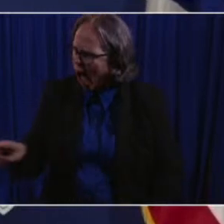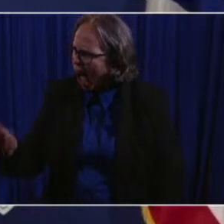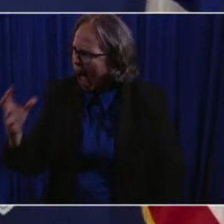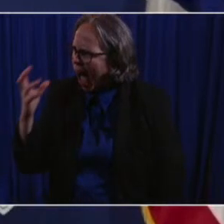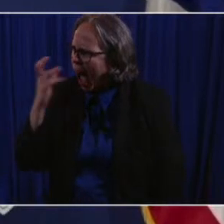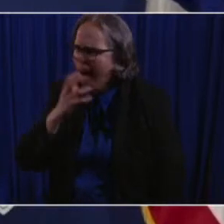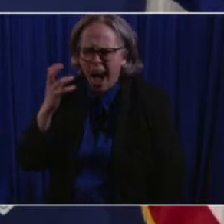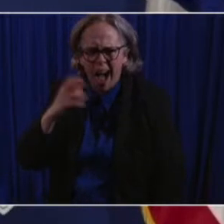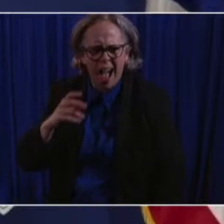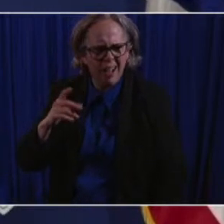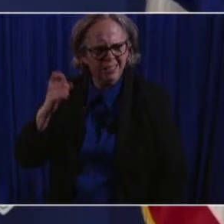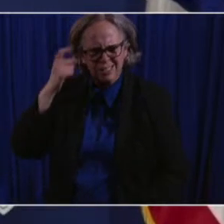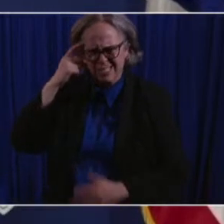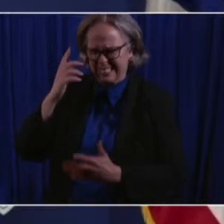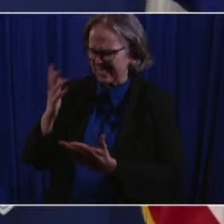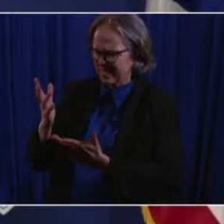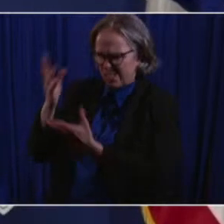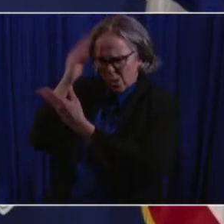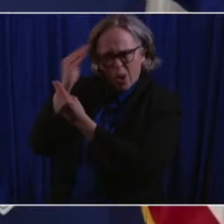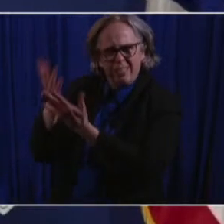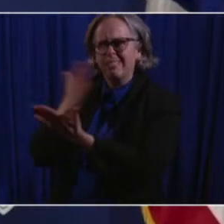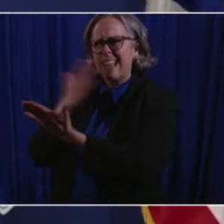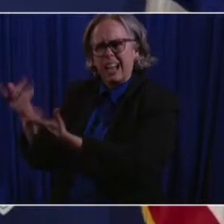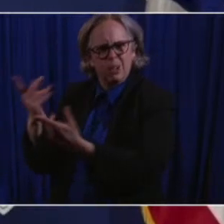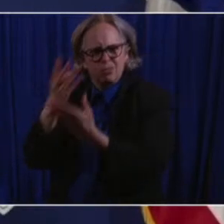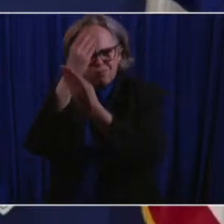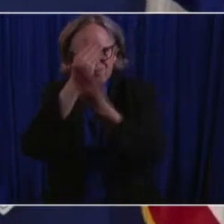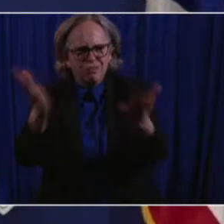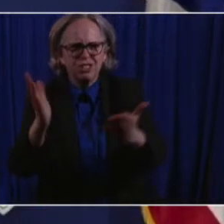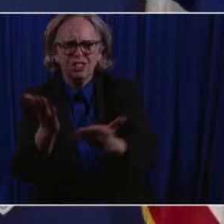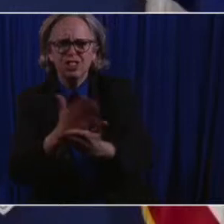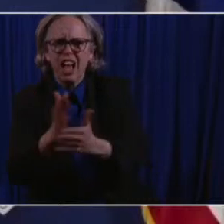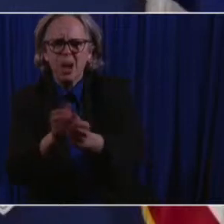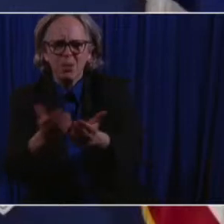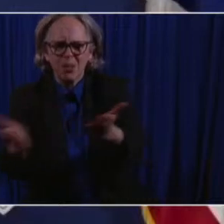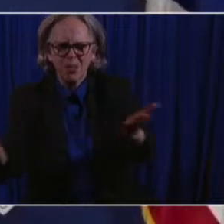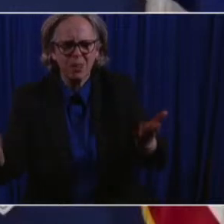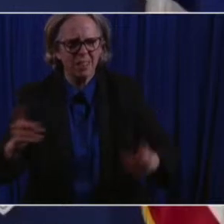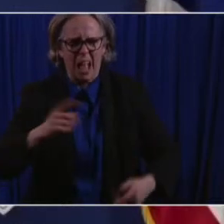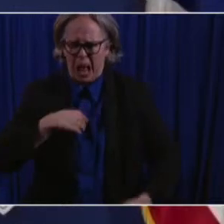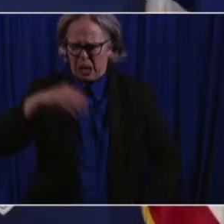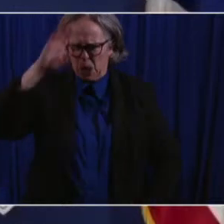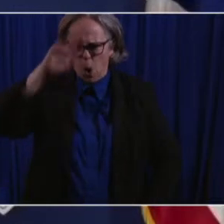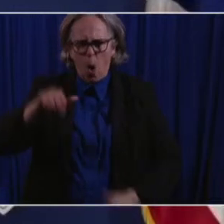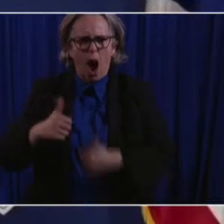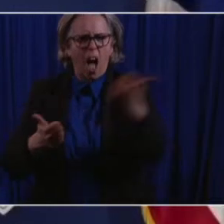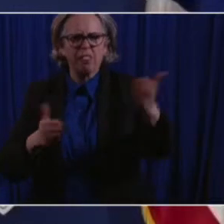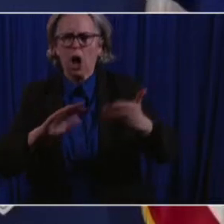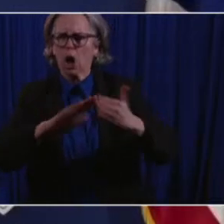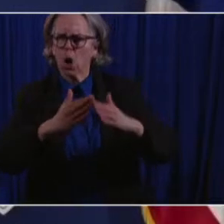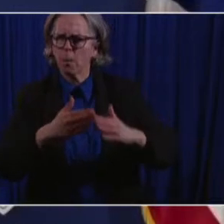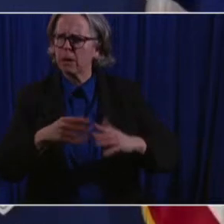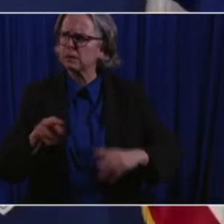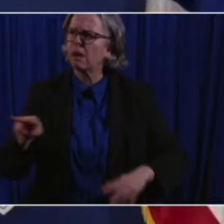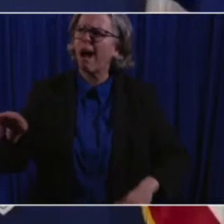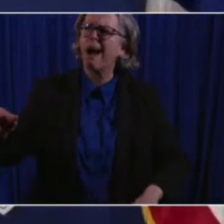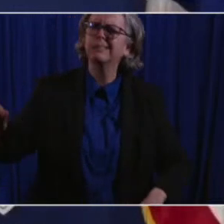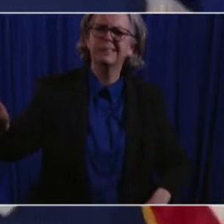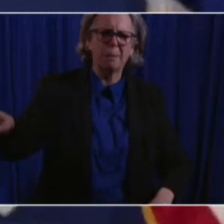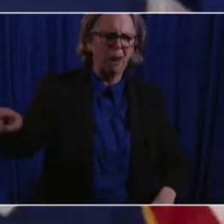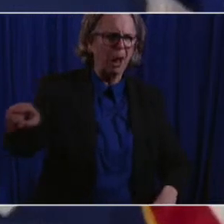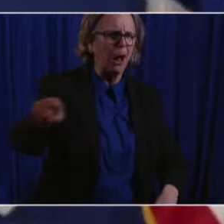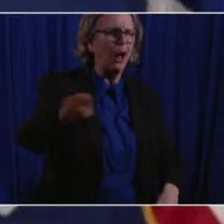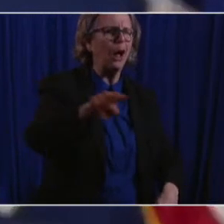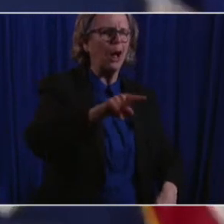share that with everybody in the state, because I know other communities are doing things like that, but this is one of the neatest